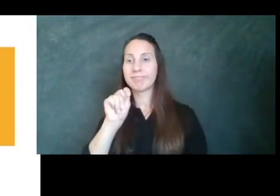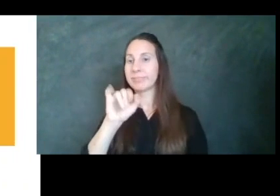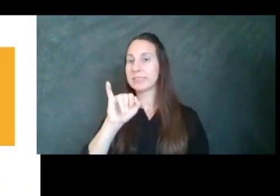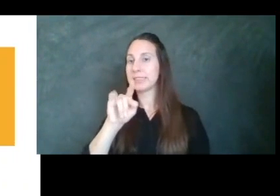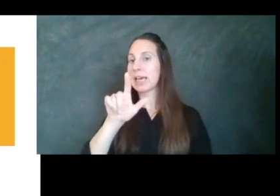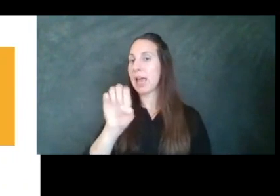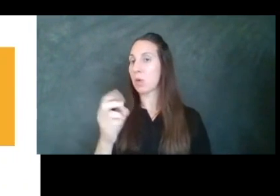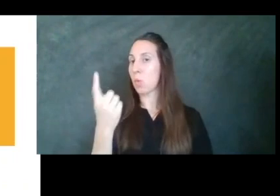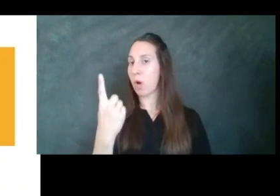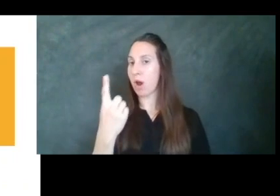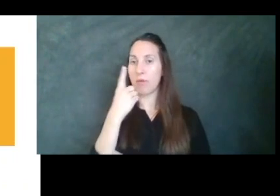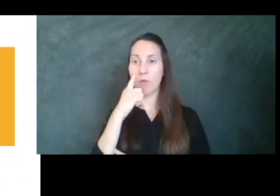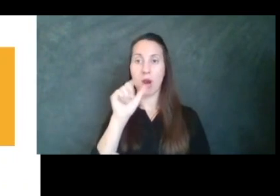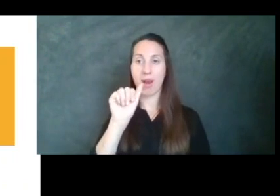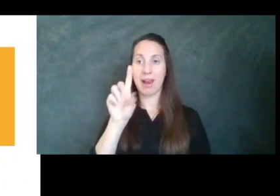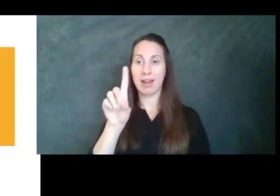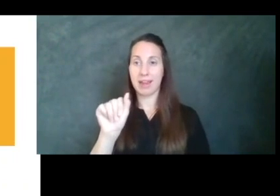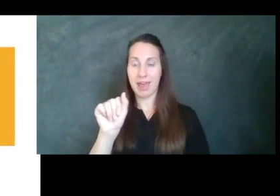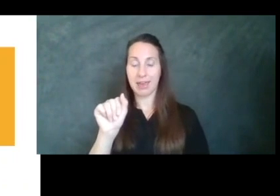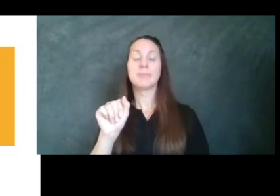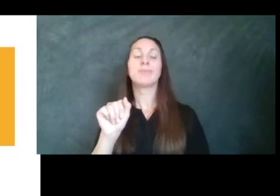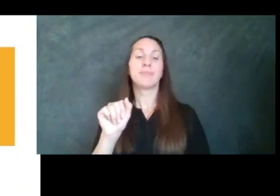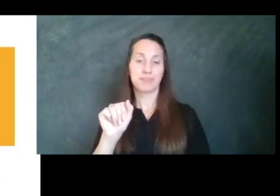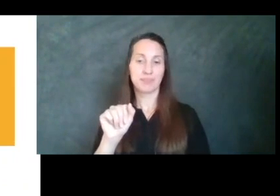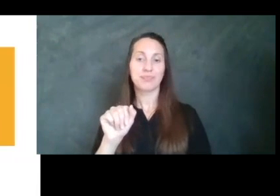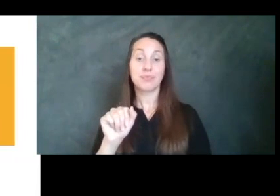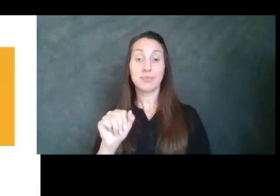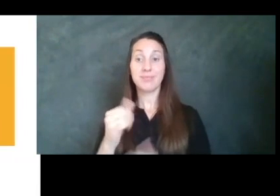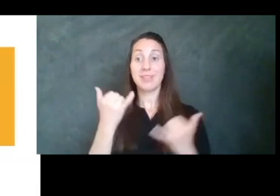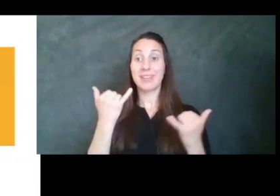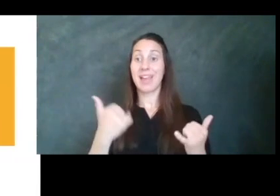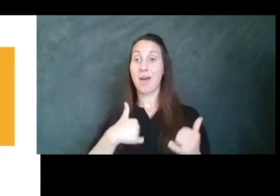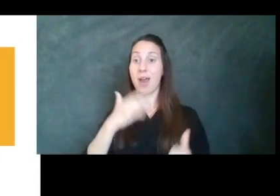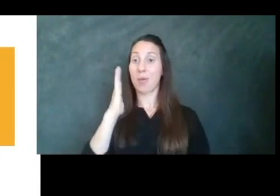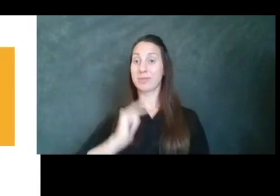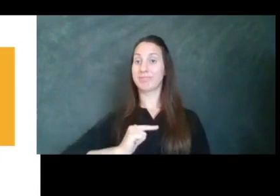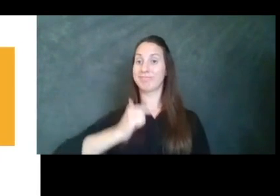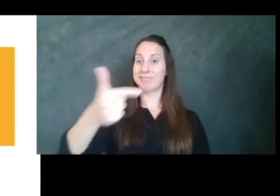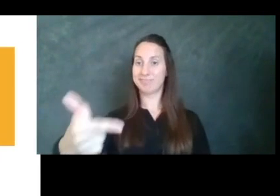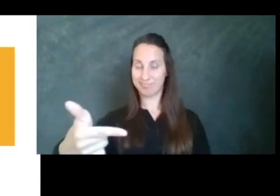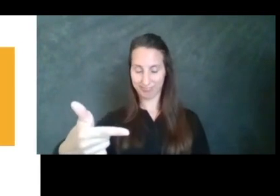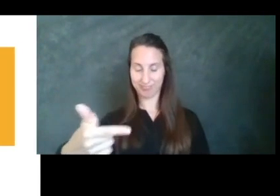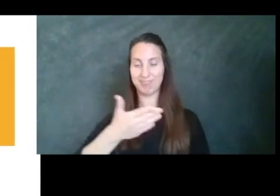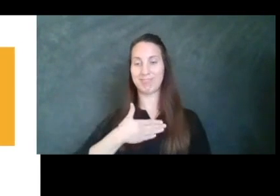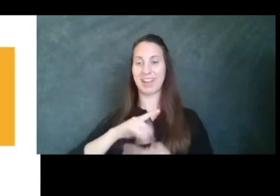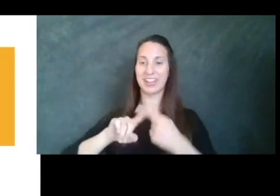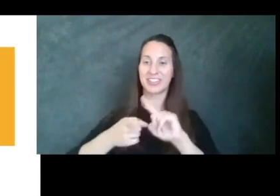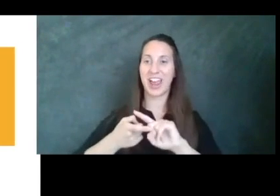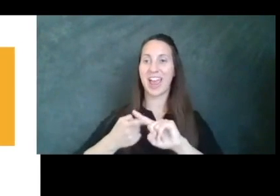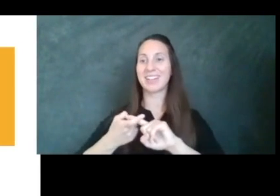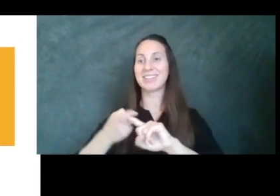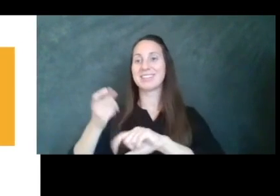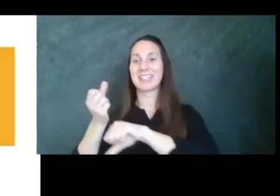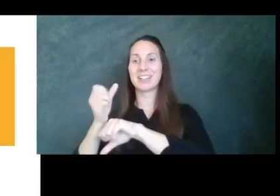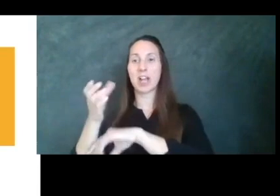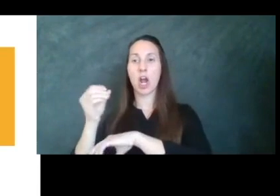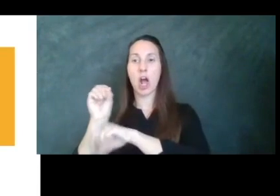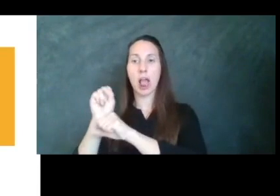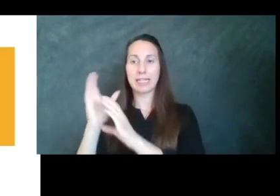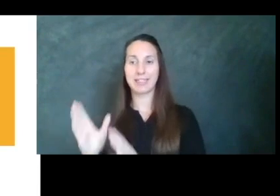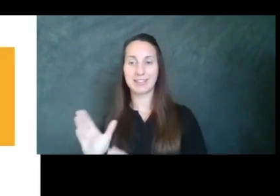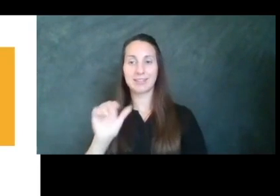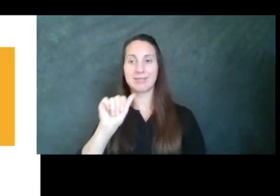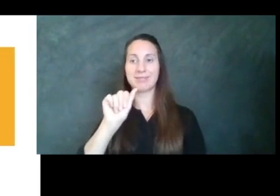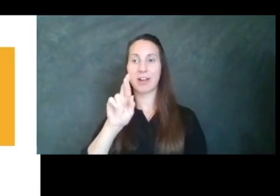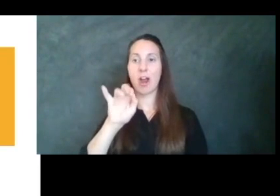regarding employment. Without further ado, I turn it over to my friend and colleague, Ariella Barker.